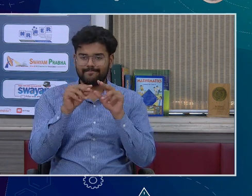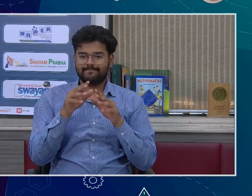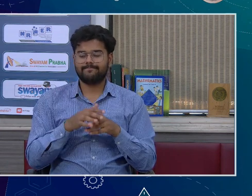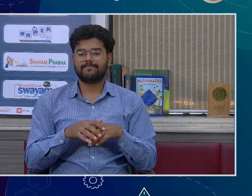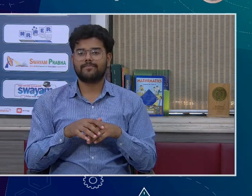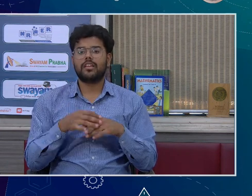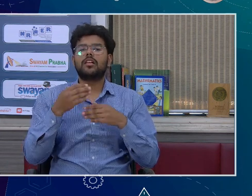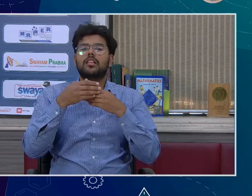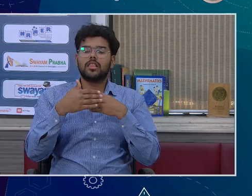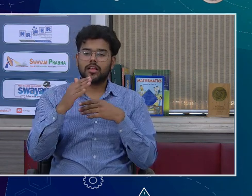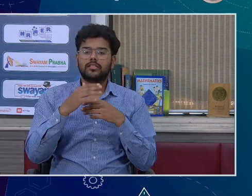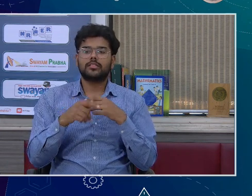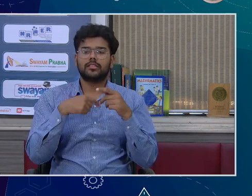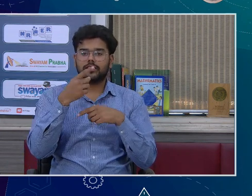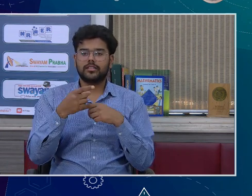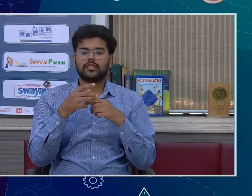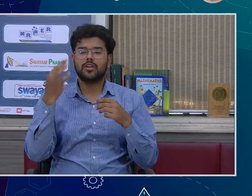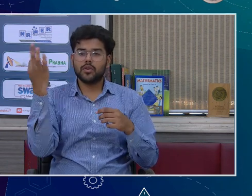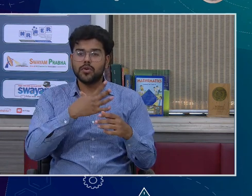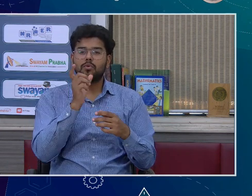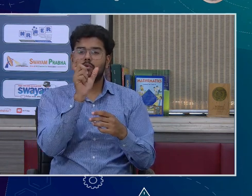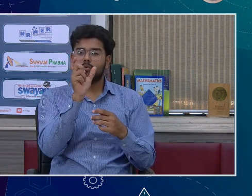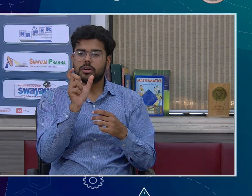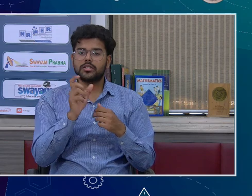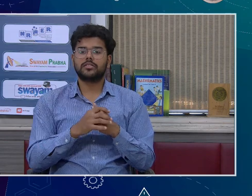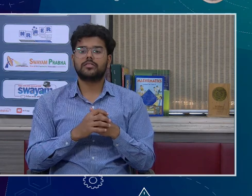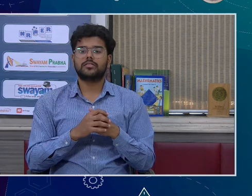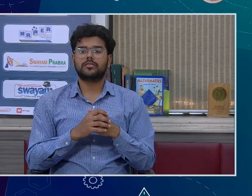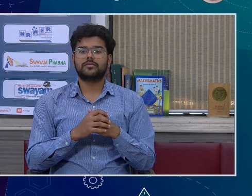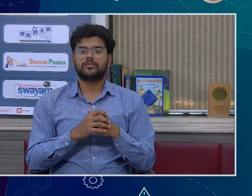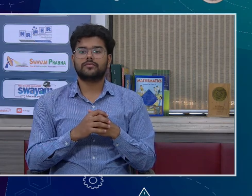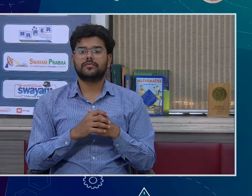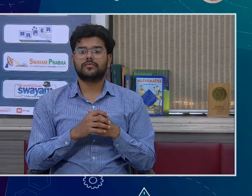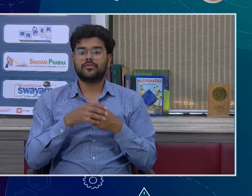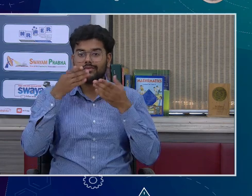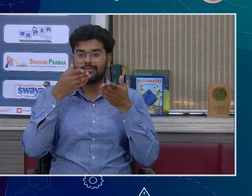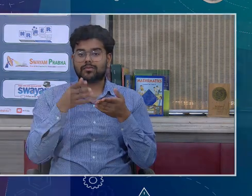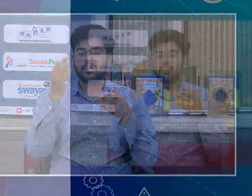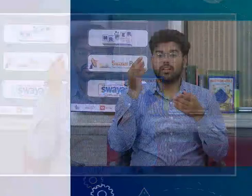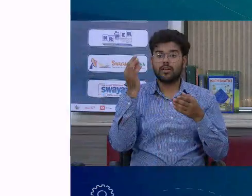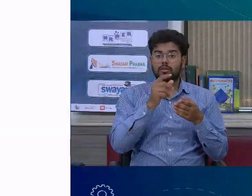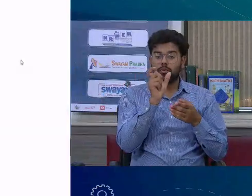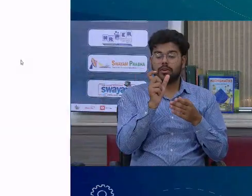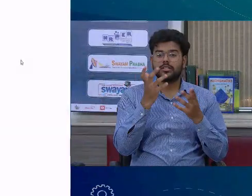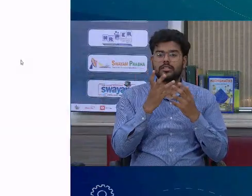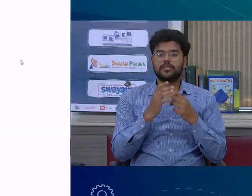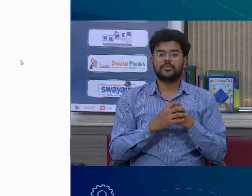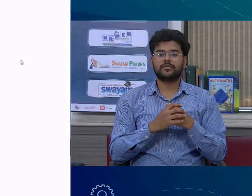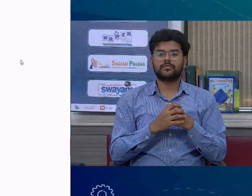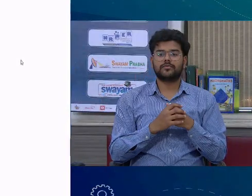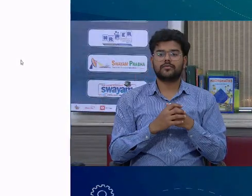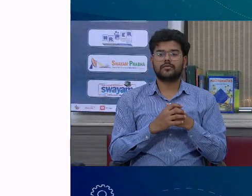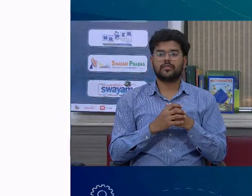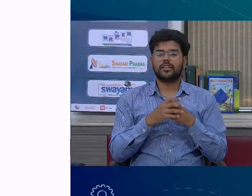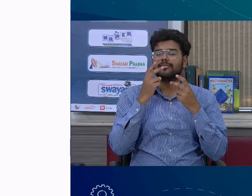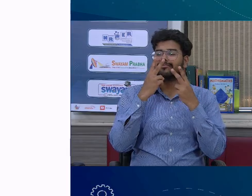Should we move on to the new words? Yes, please. That we have got now. We have the new words here. So okay, so